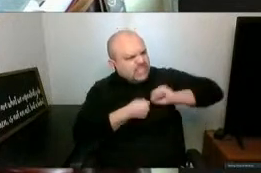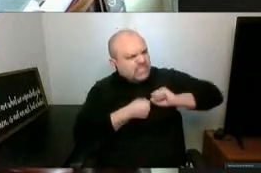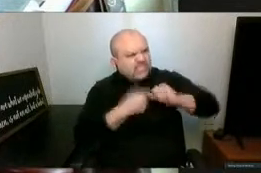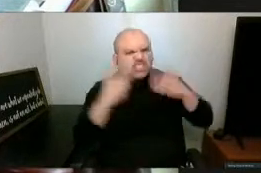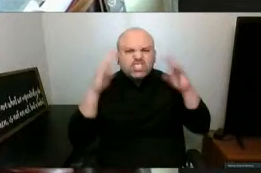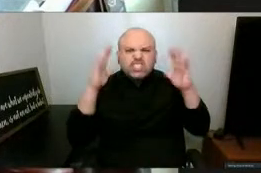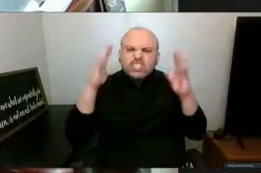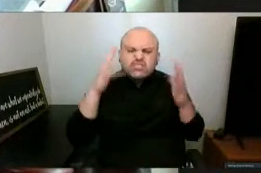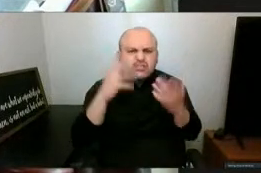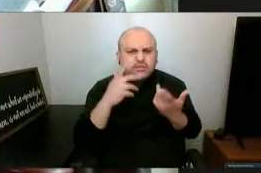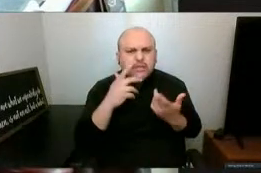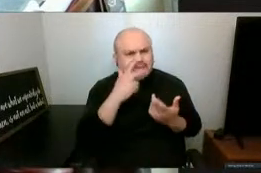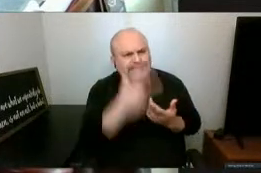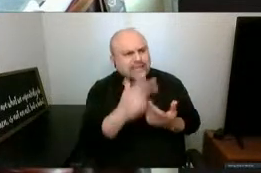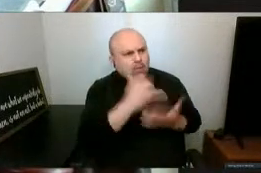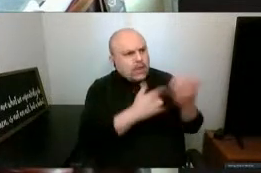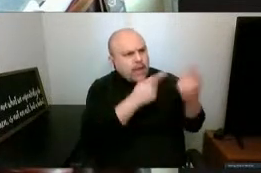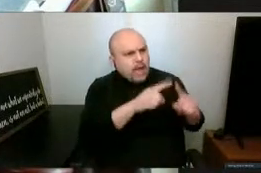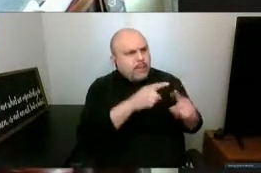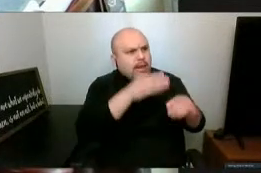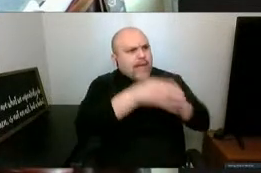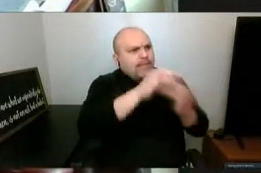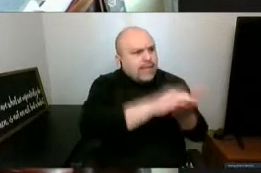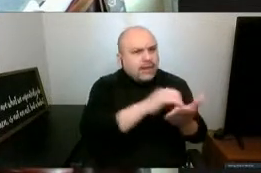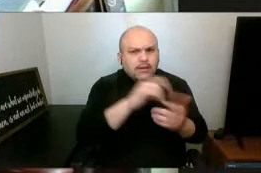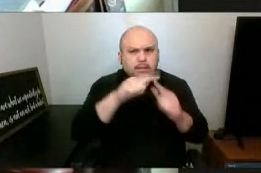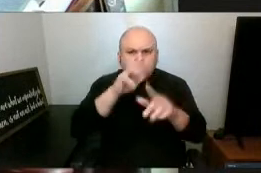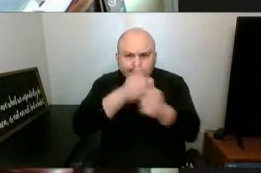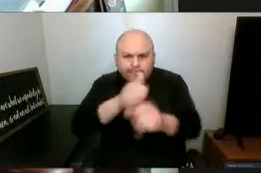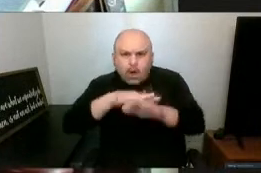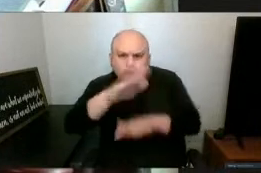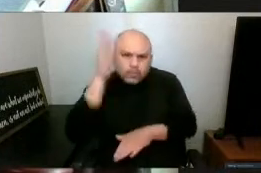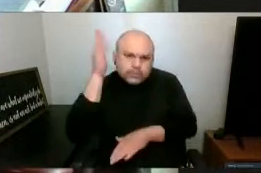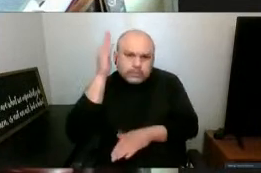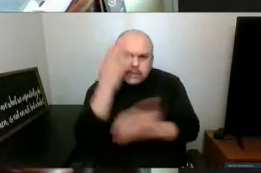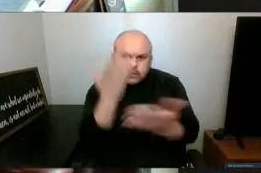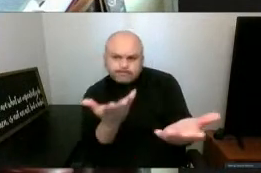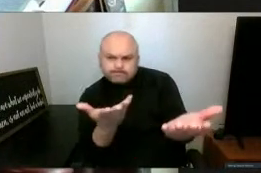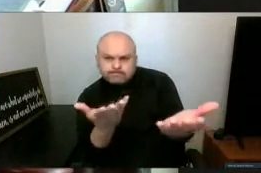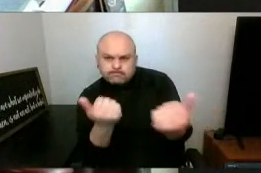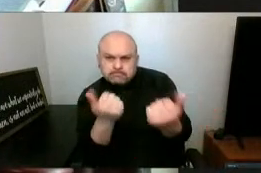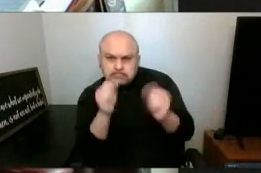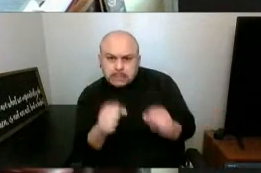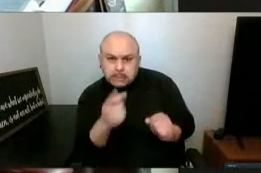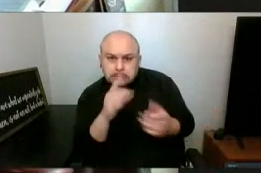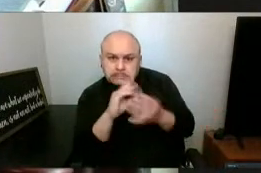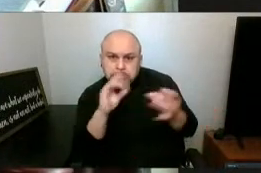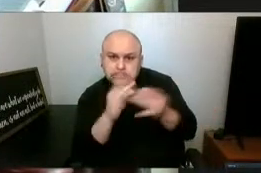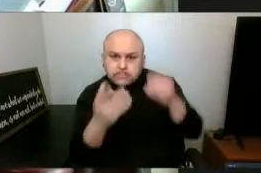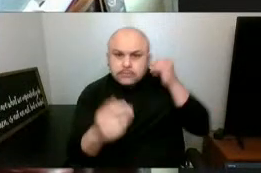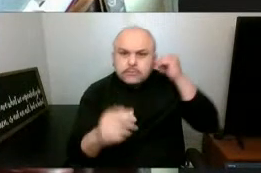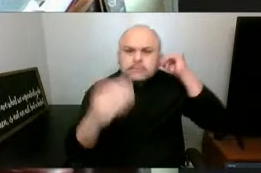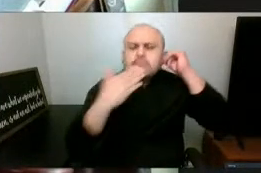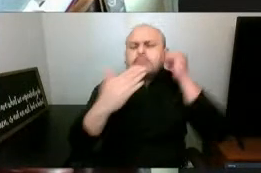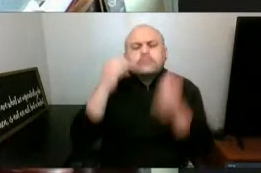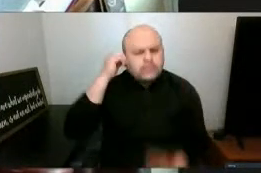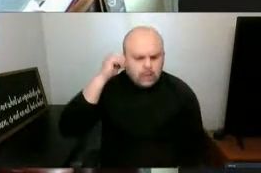happens based on the presentations you've all given. Could you comment? Yes, thank you for that question.